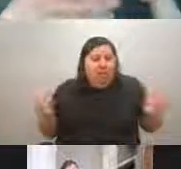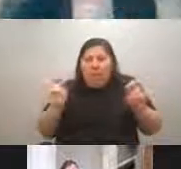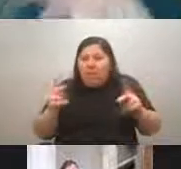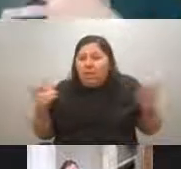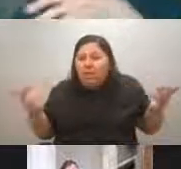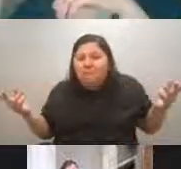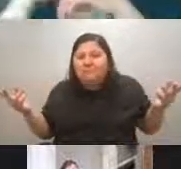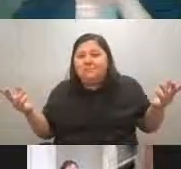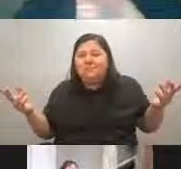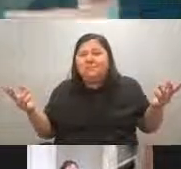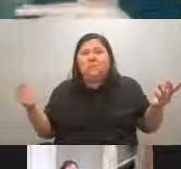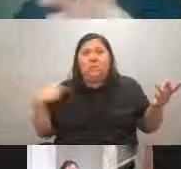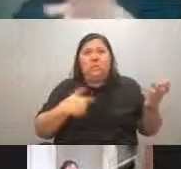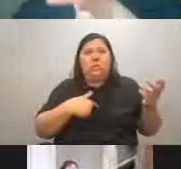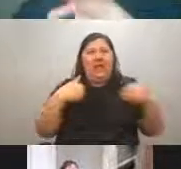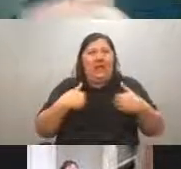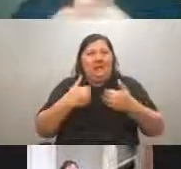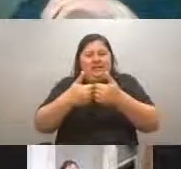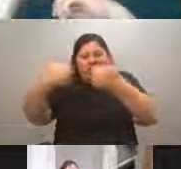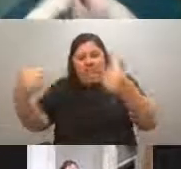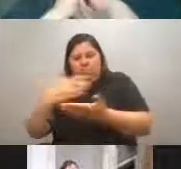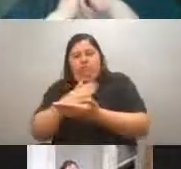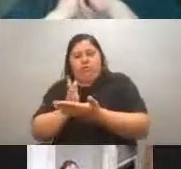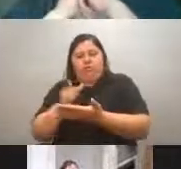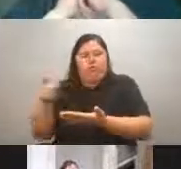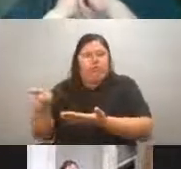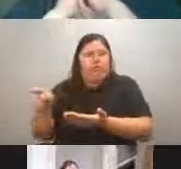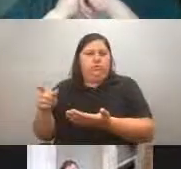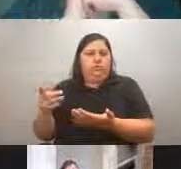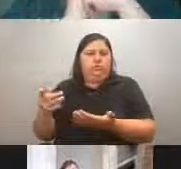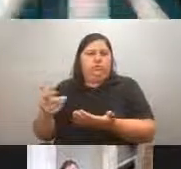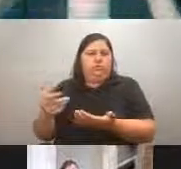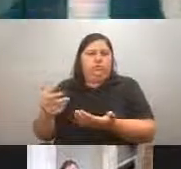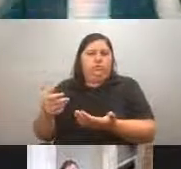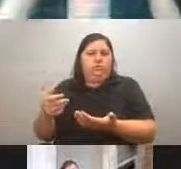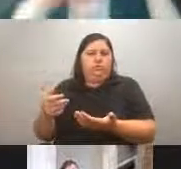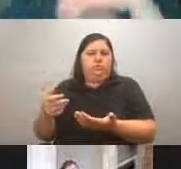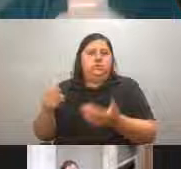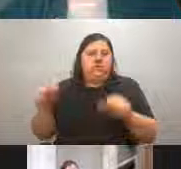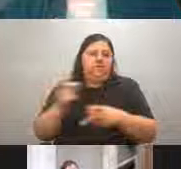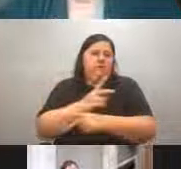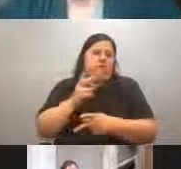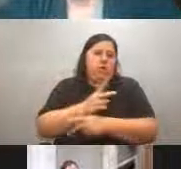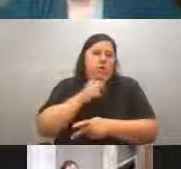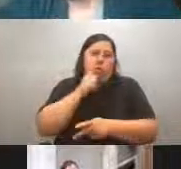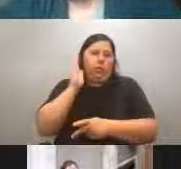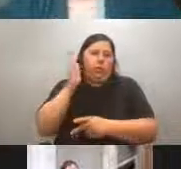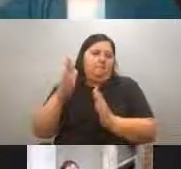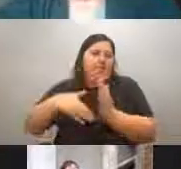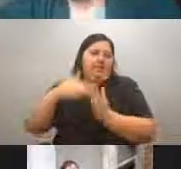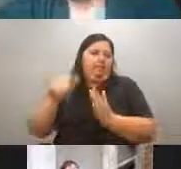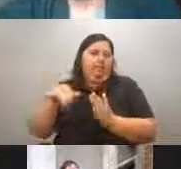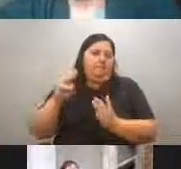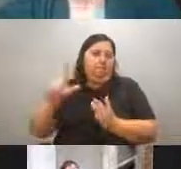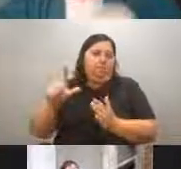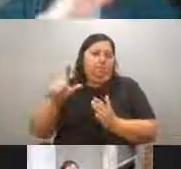And we have a separate budget and we can figure out who could paint the mural